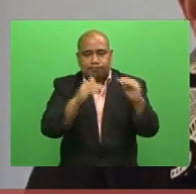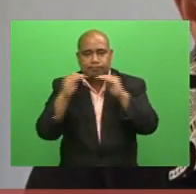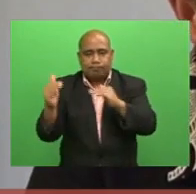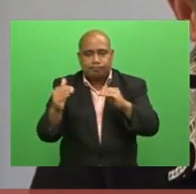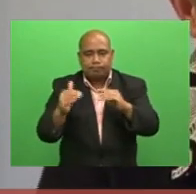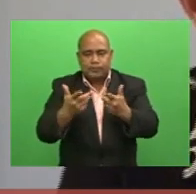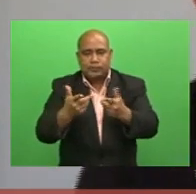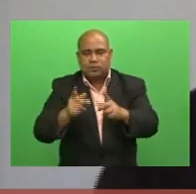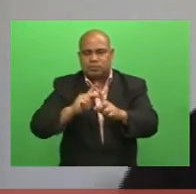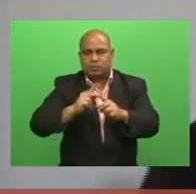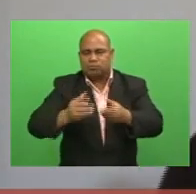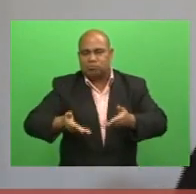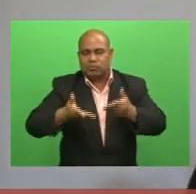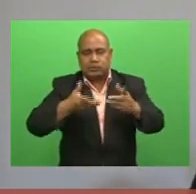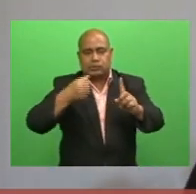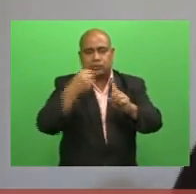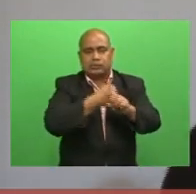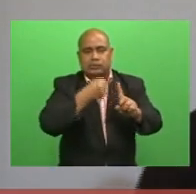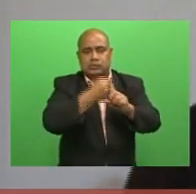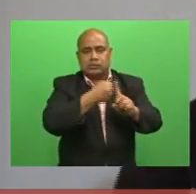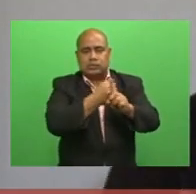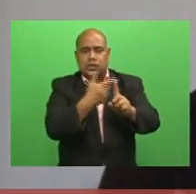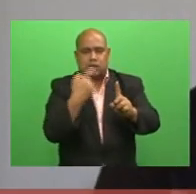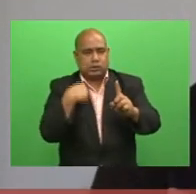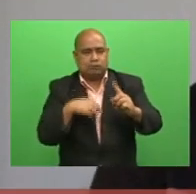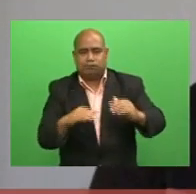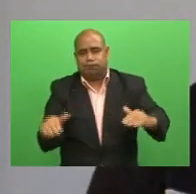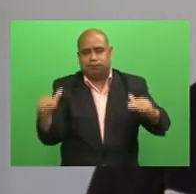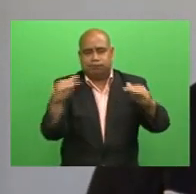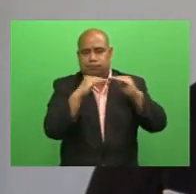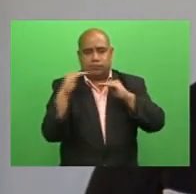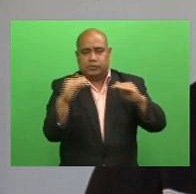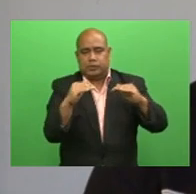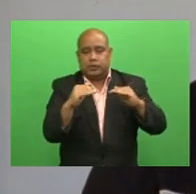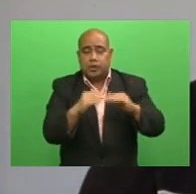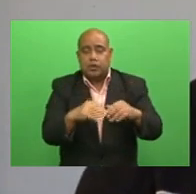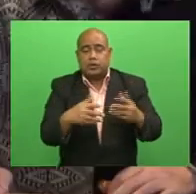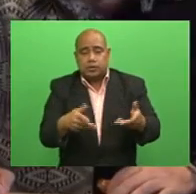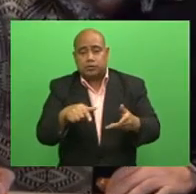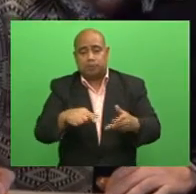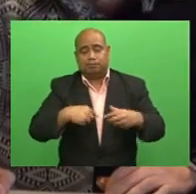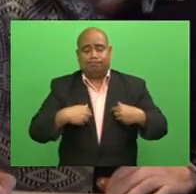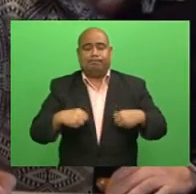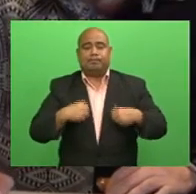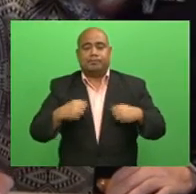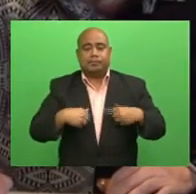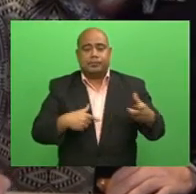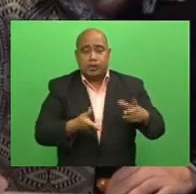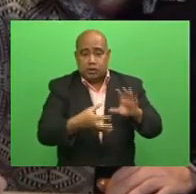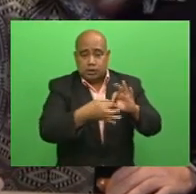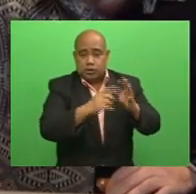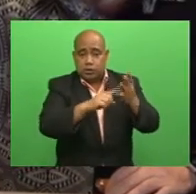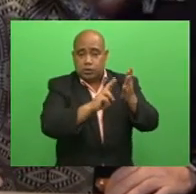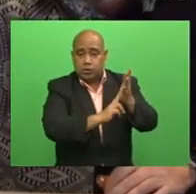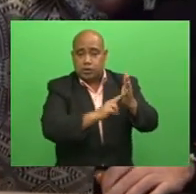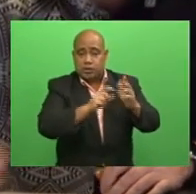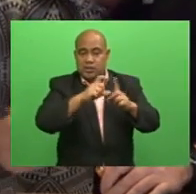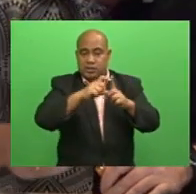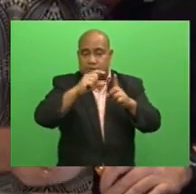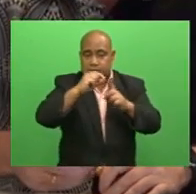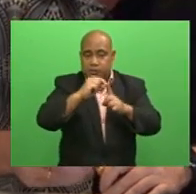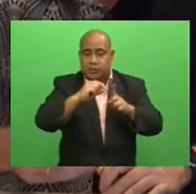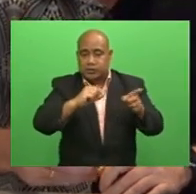part of this to partner with UNDP to continue and expand the work of the First Hour